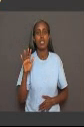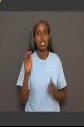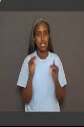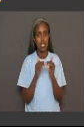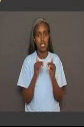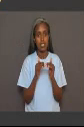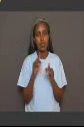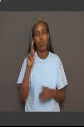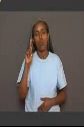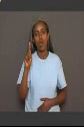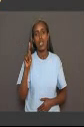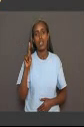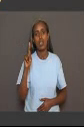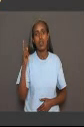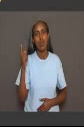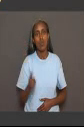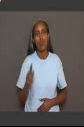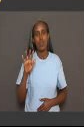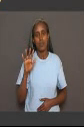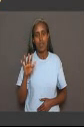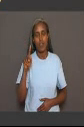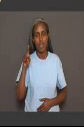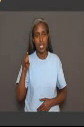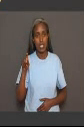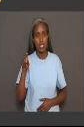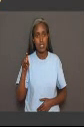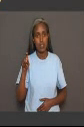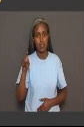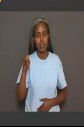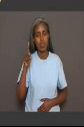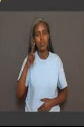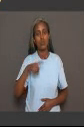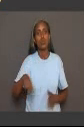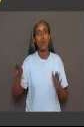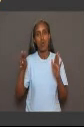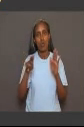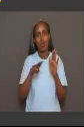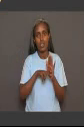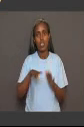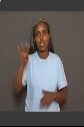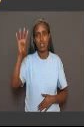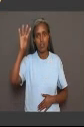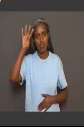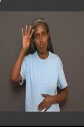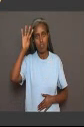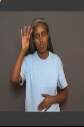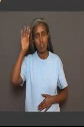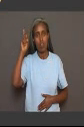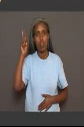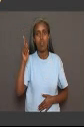is 1 over 5x to the power of negative